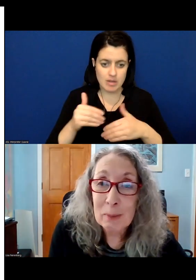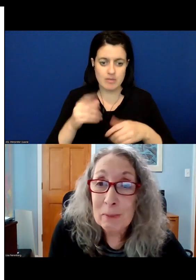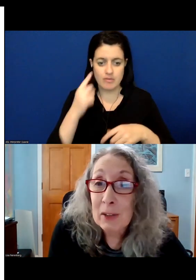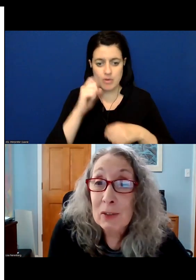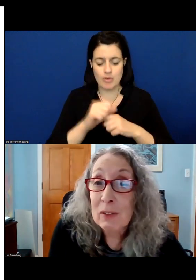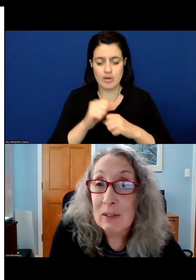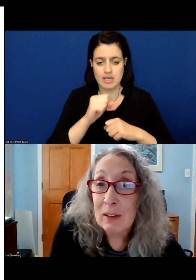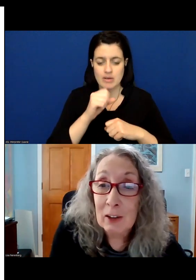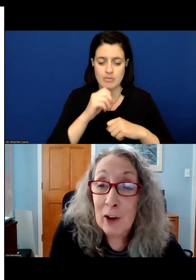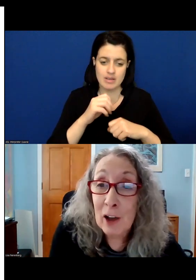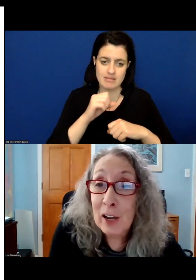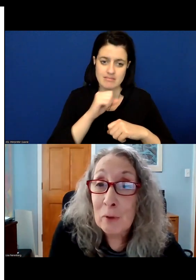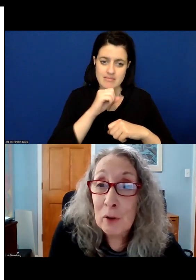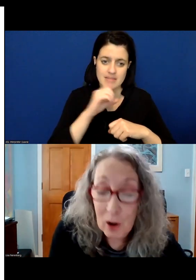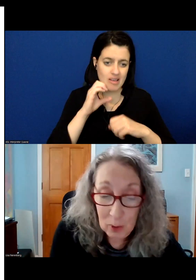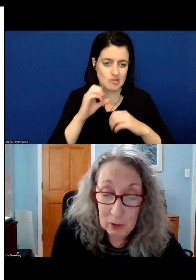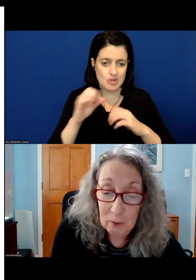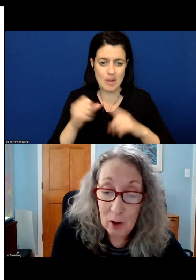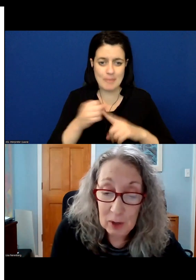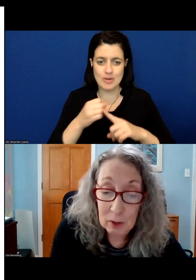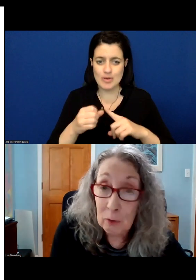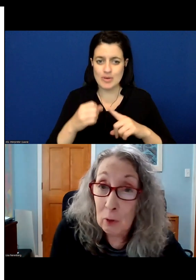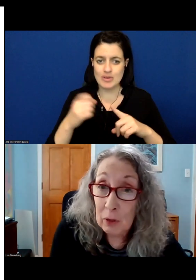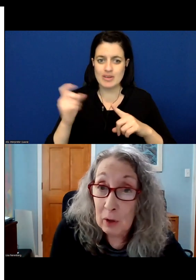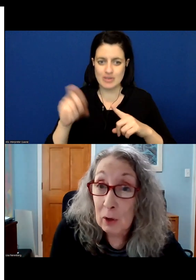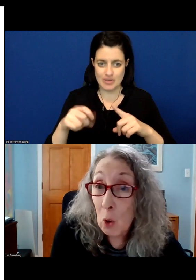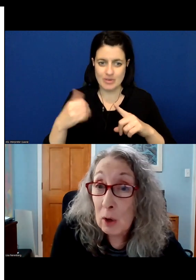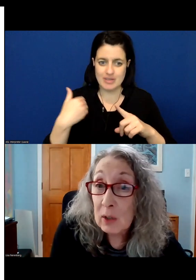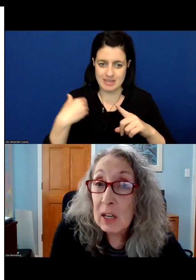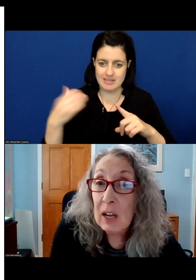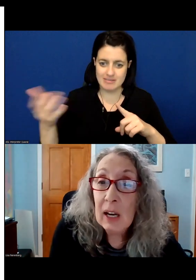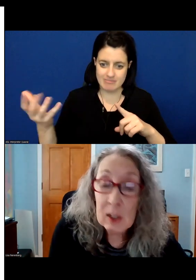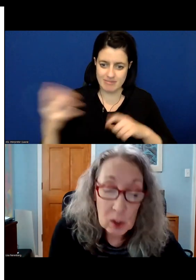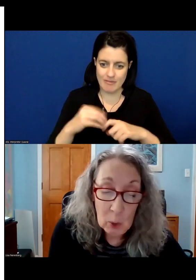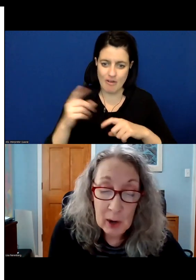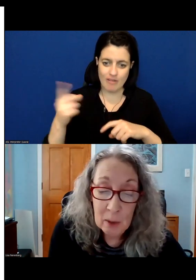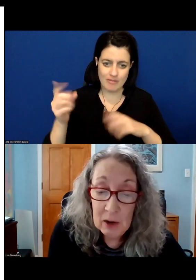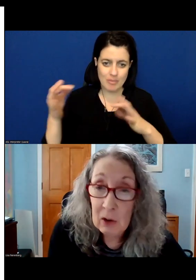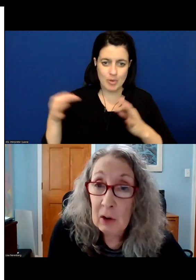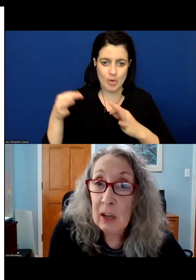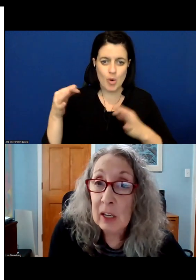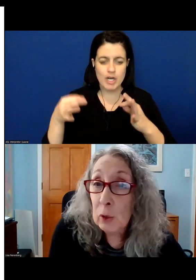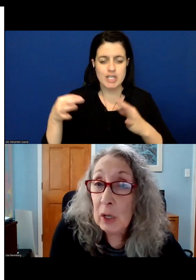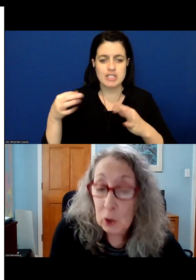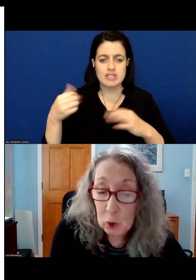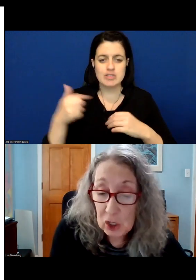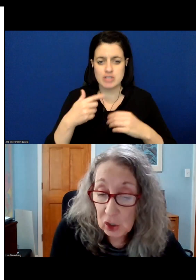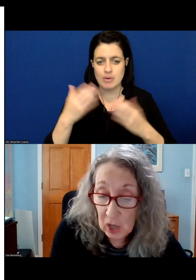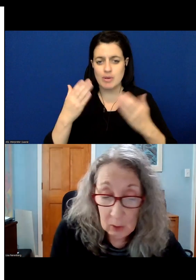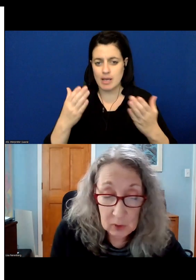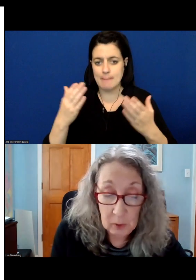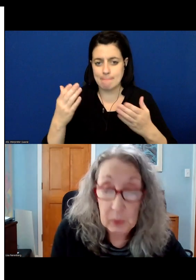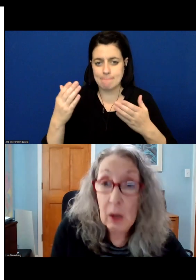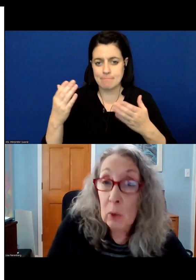abuse, you're not going to get very far without involving the courts. And so we recommended including the